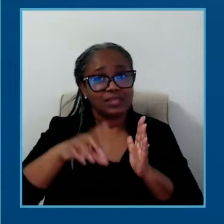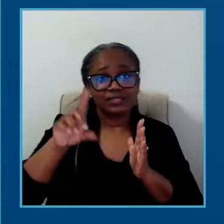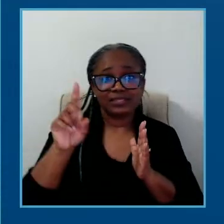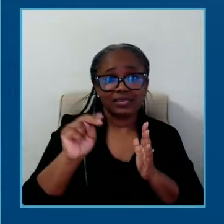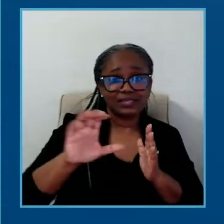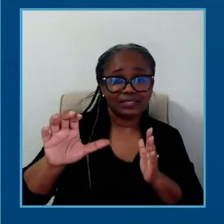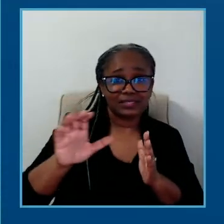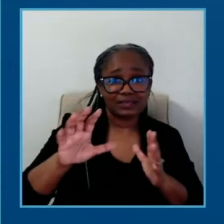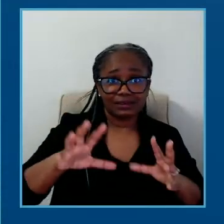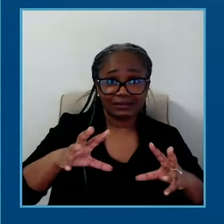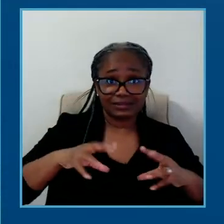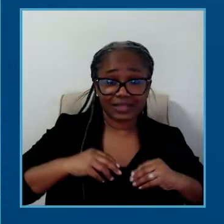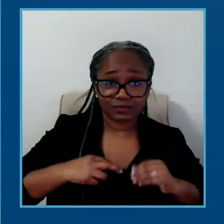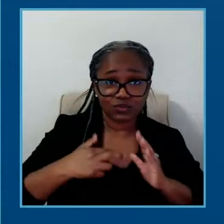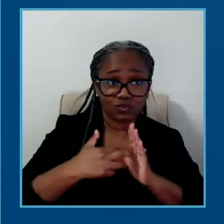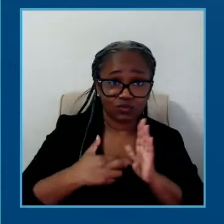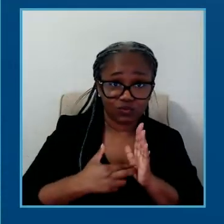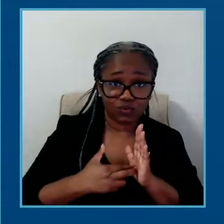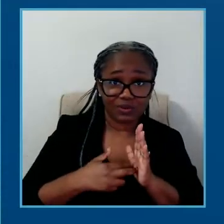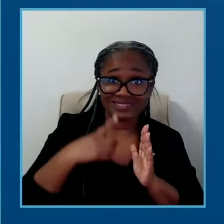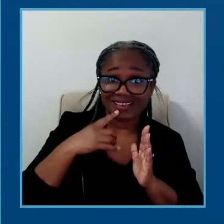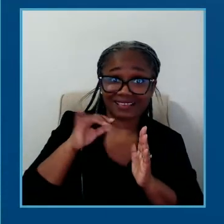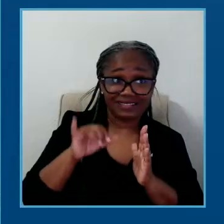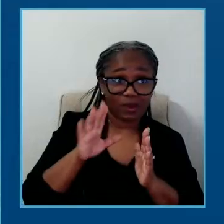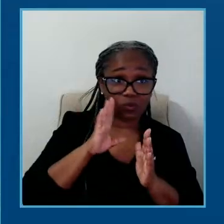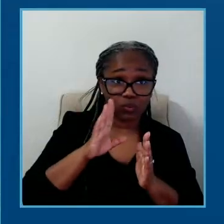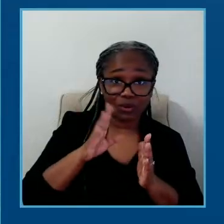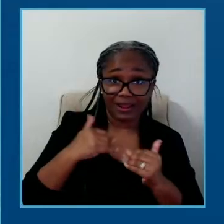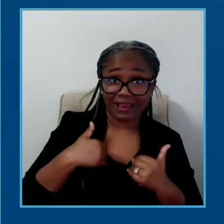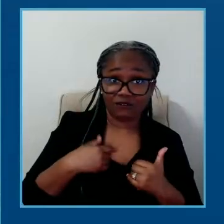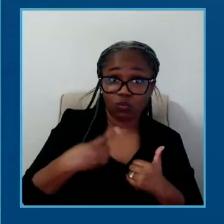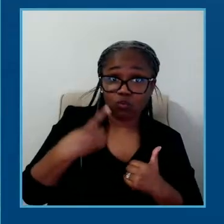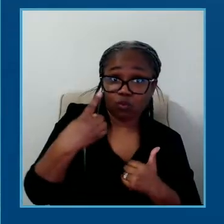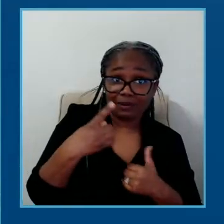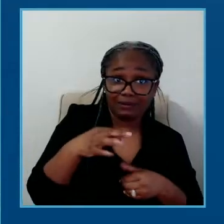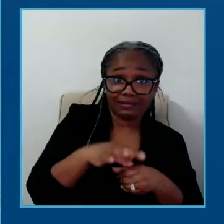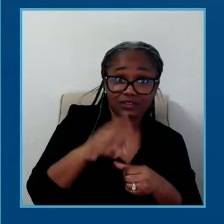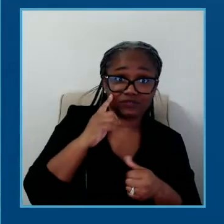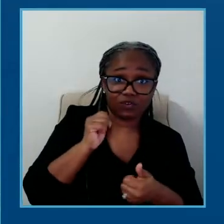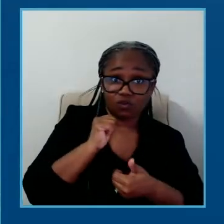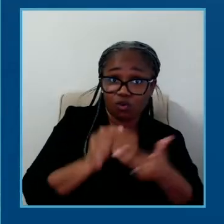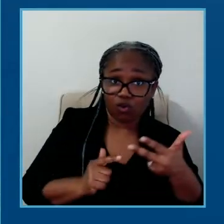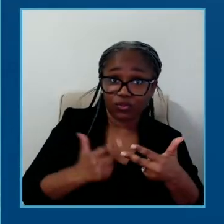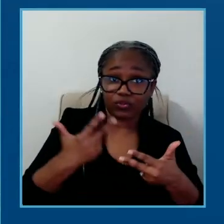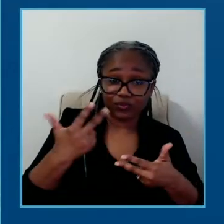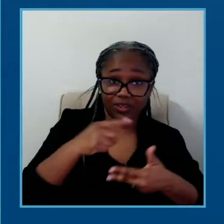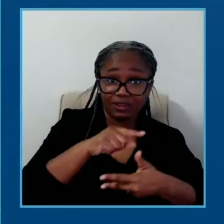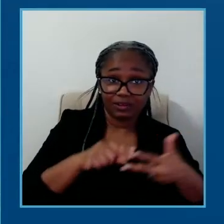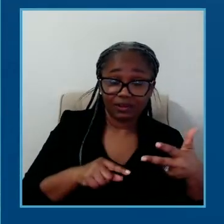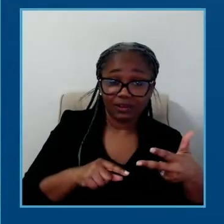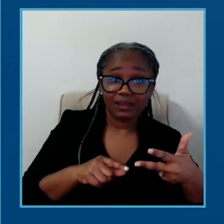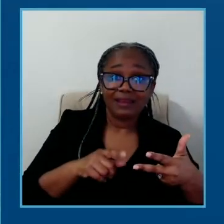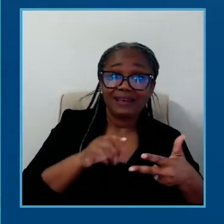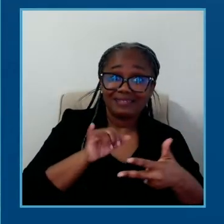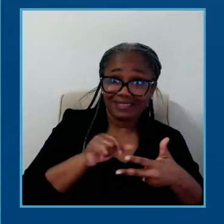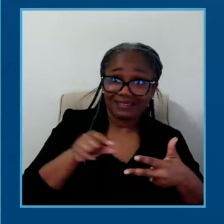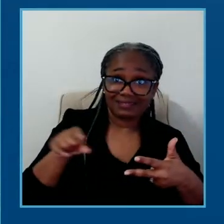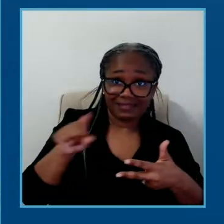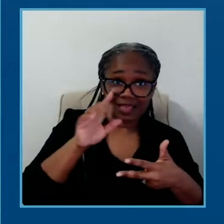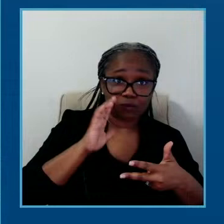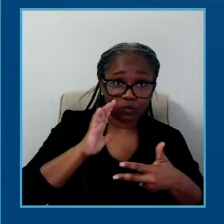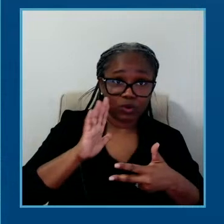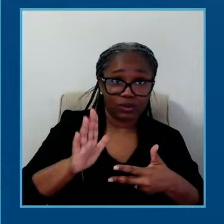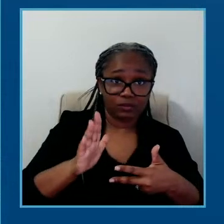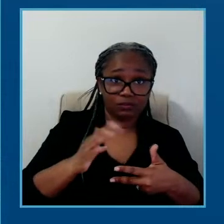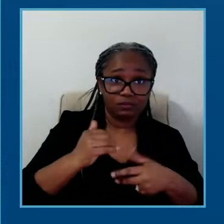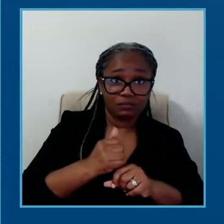there's one election actually for all 3, and that they would take some procedures to make sure that the gender division